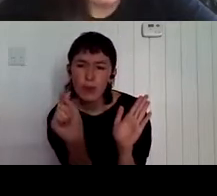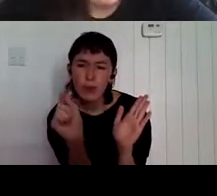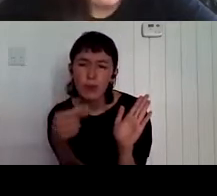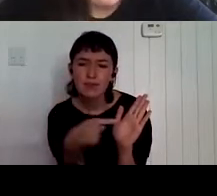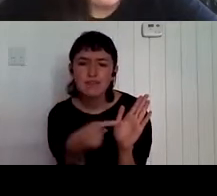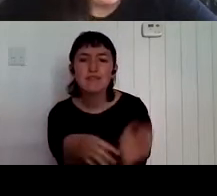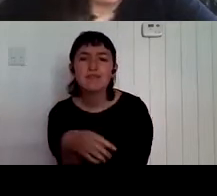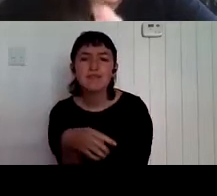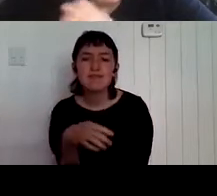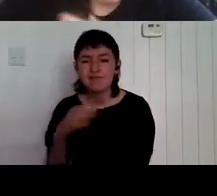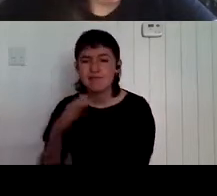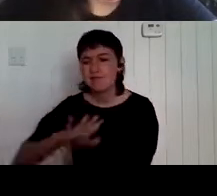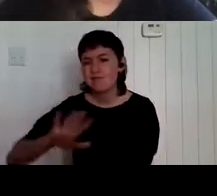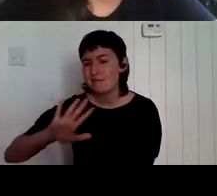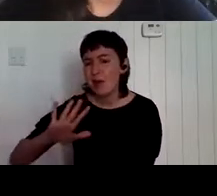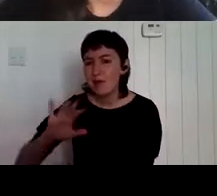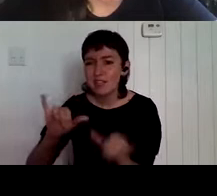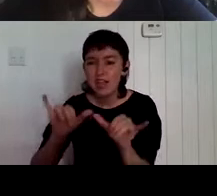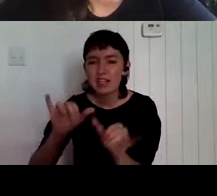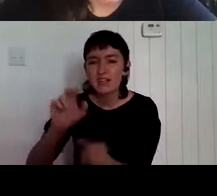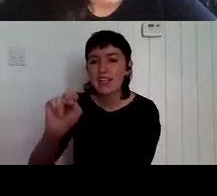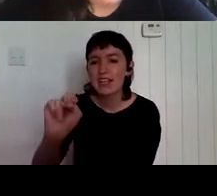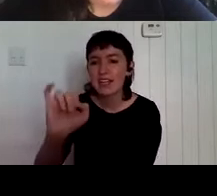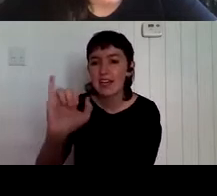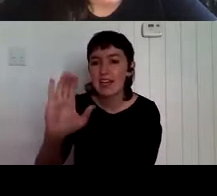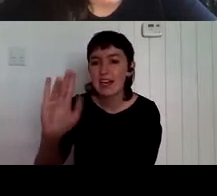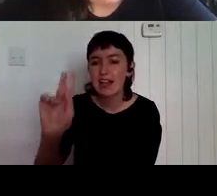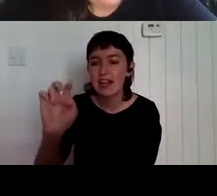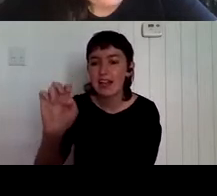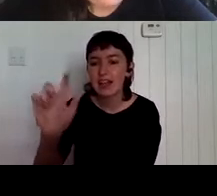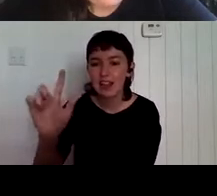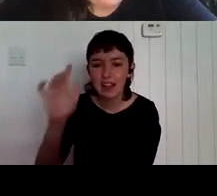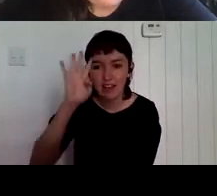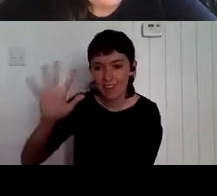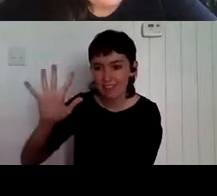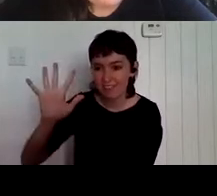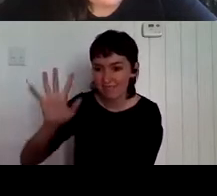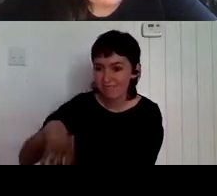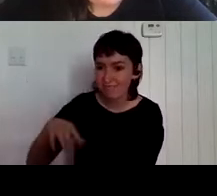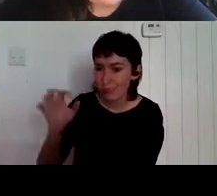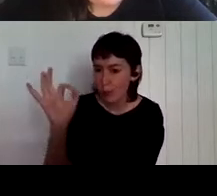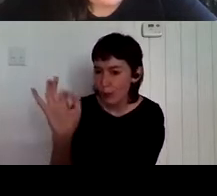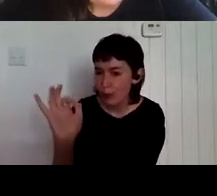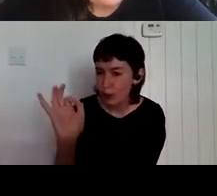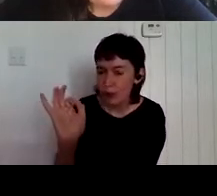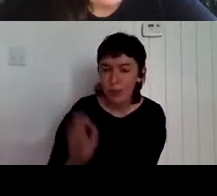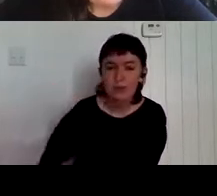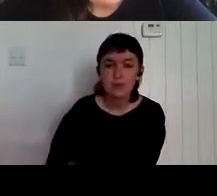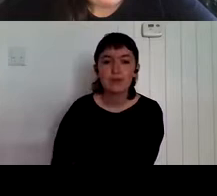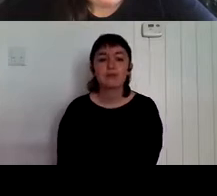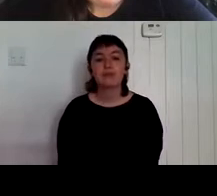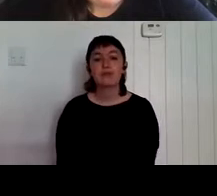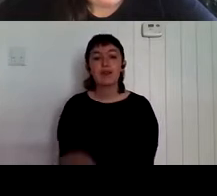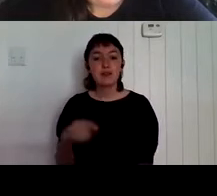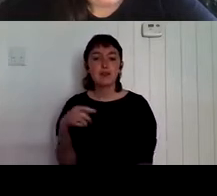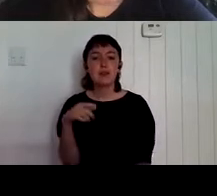of a nickel when they're full grown. And they have to be that small because otherwise, how do you get them under a microscope? Everyone asks